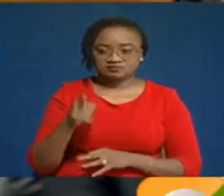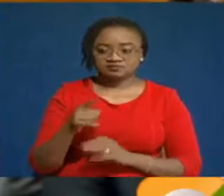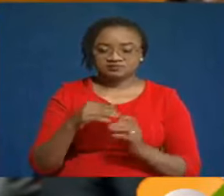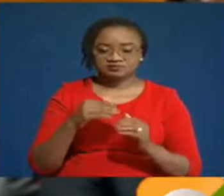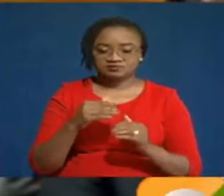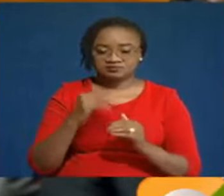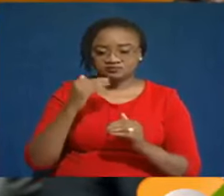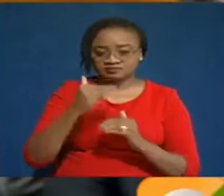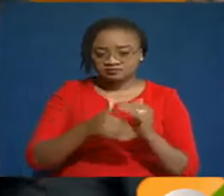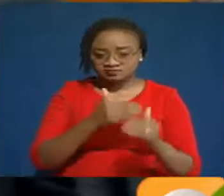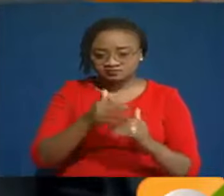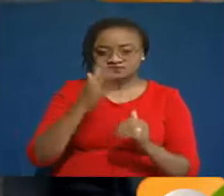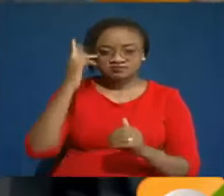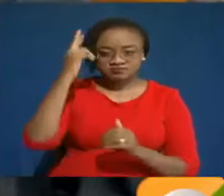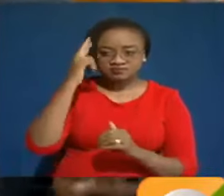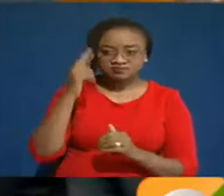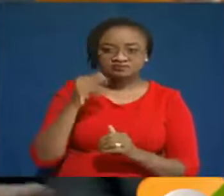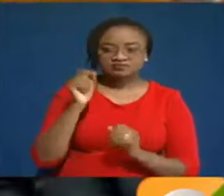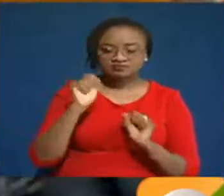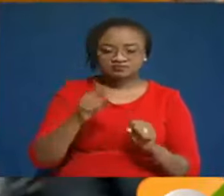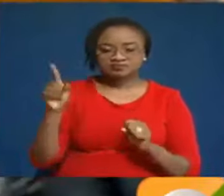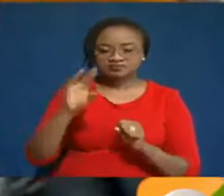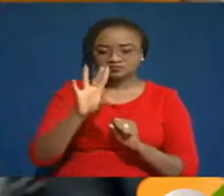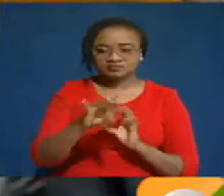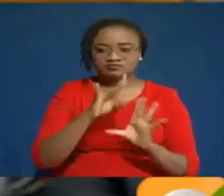will find